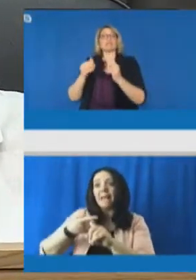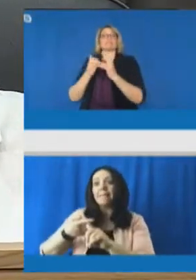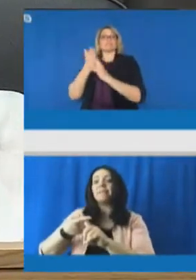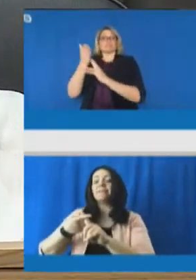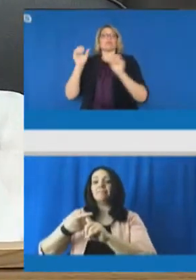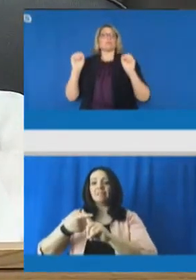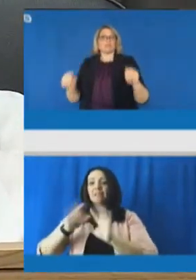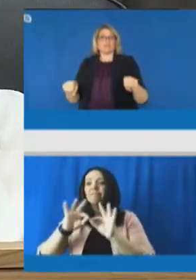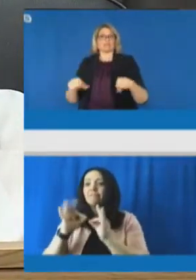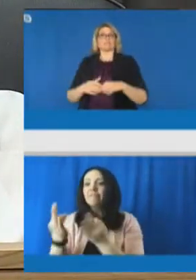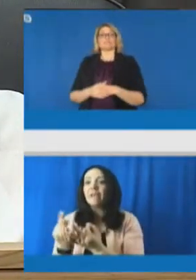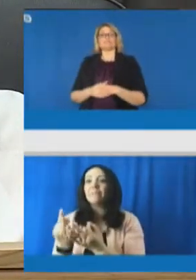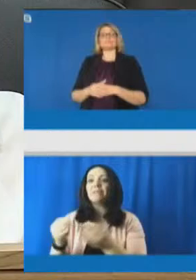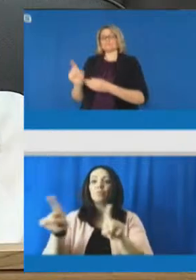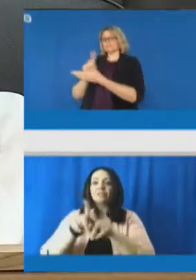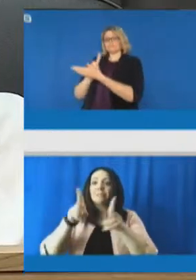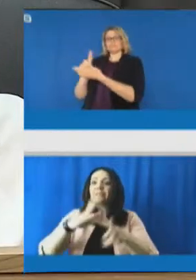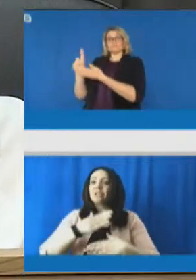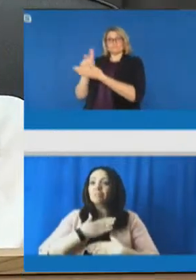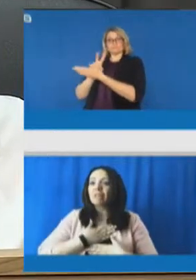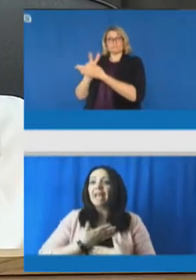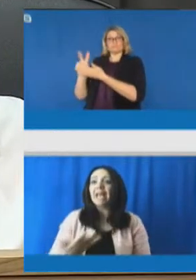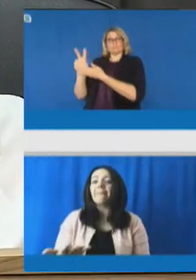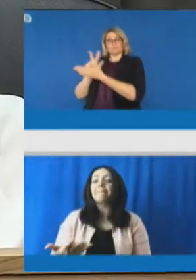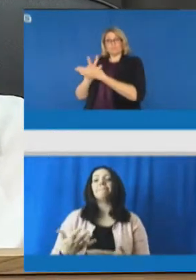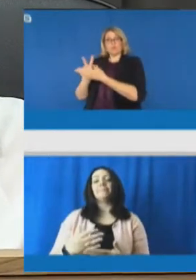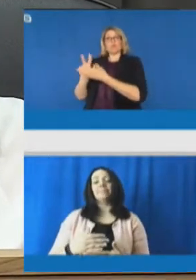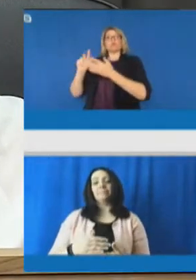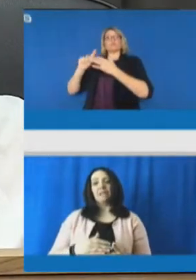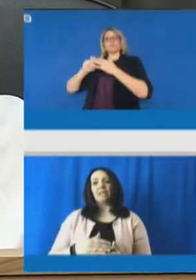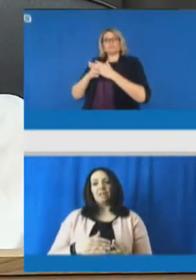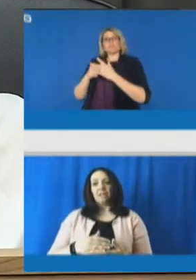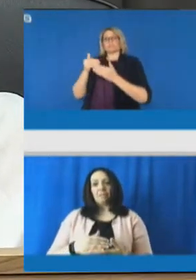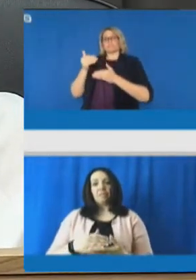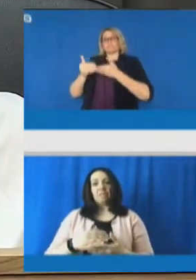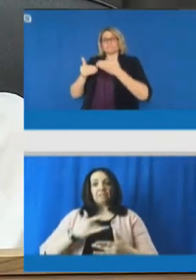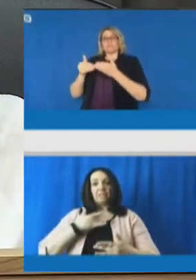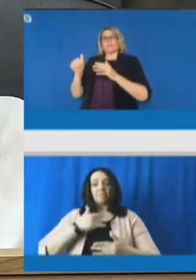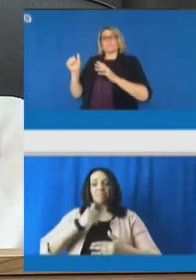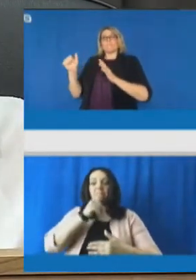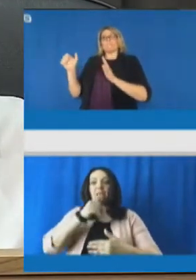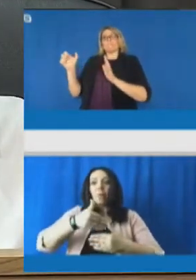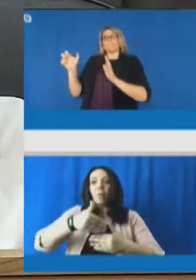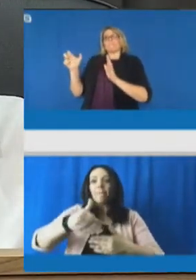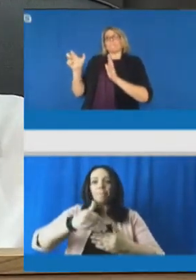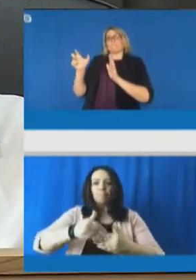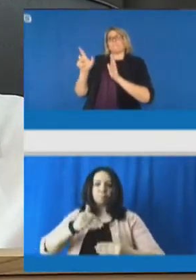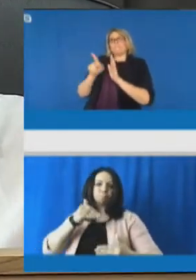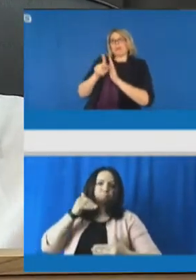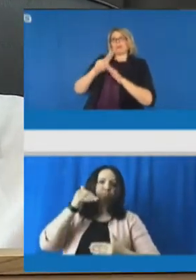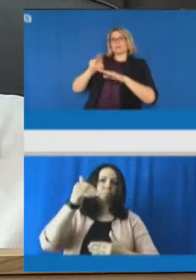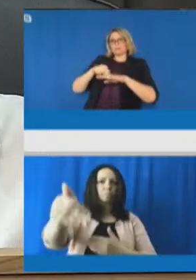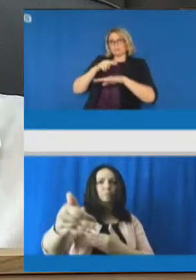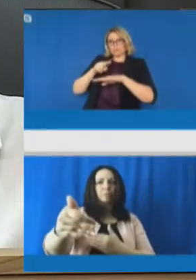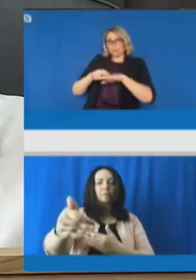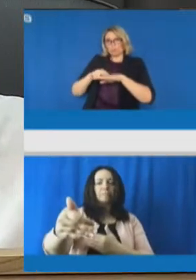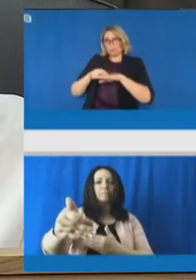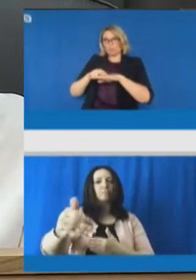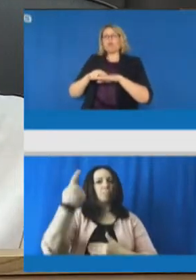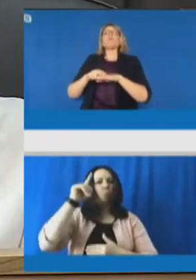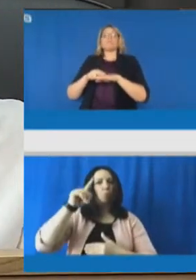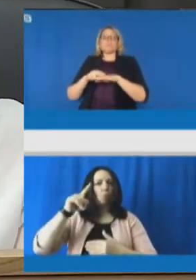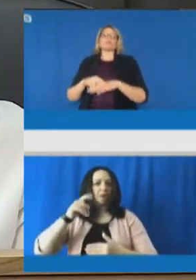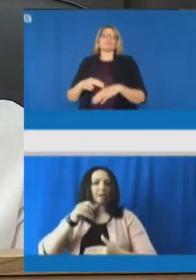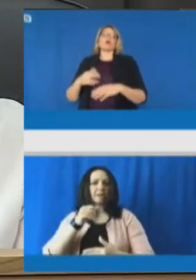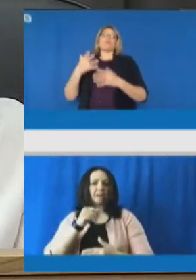of another person who has died as a result of underlying conditions, including COVID-19.